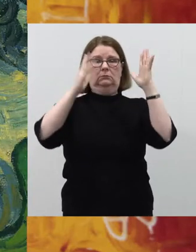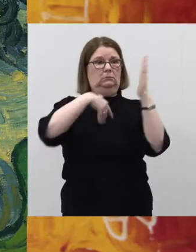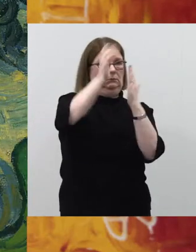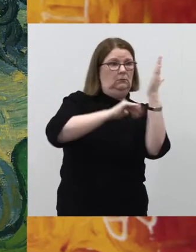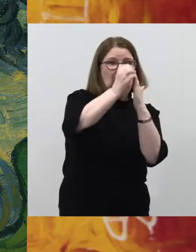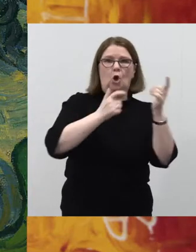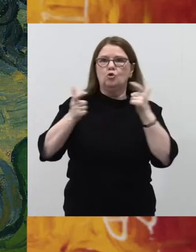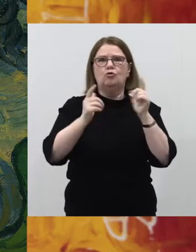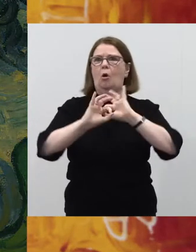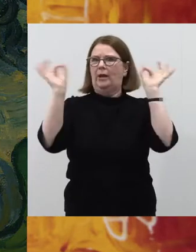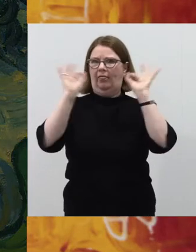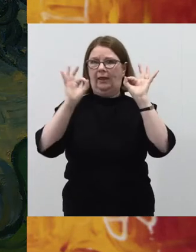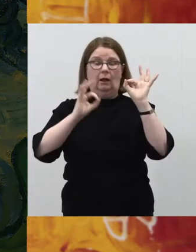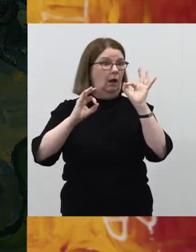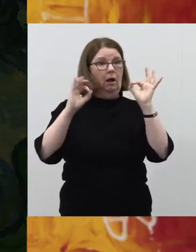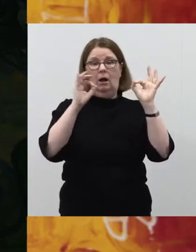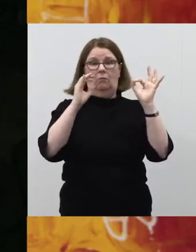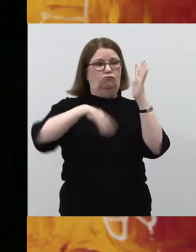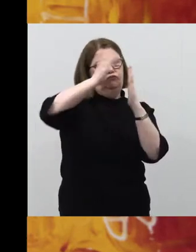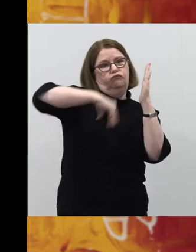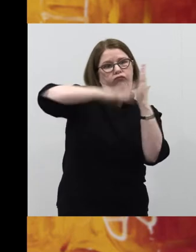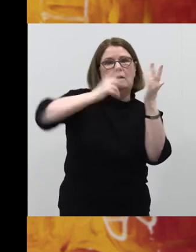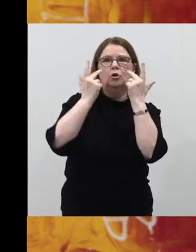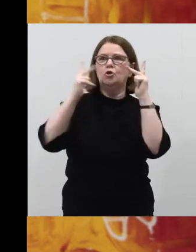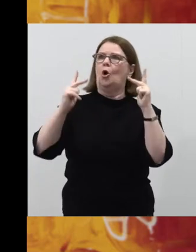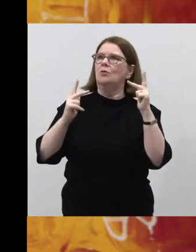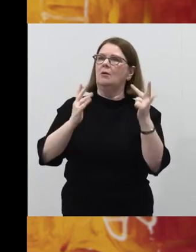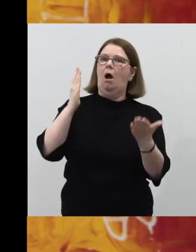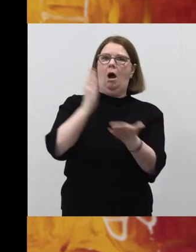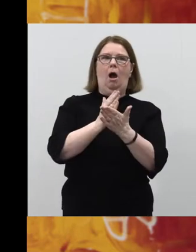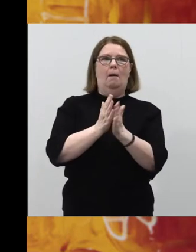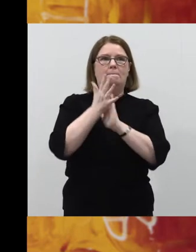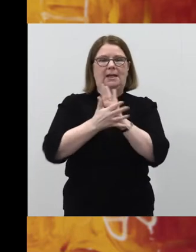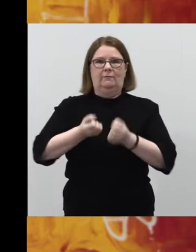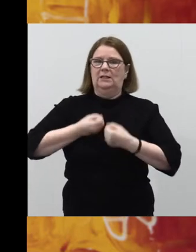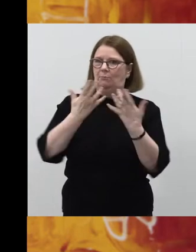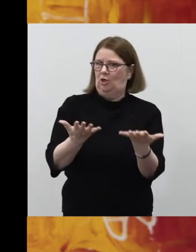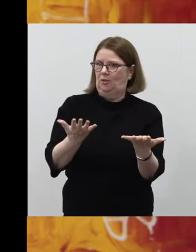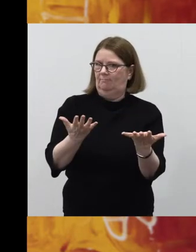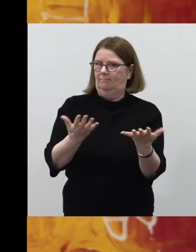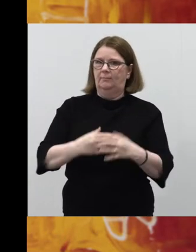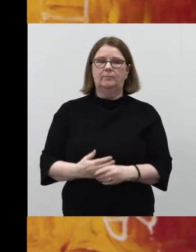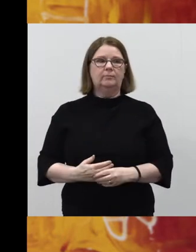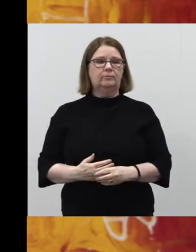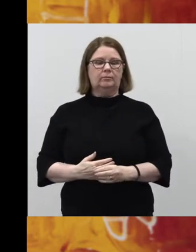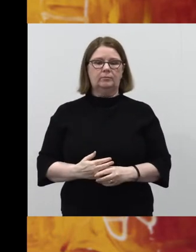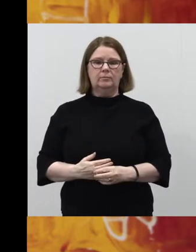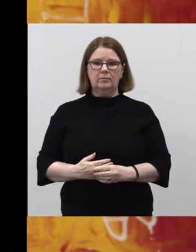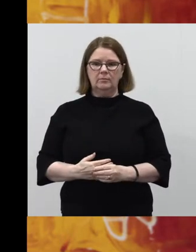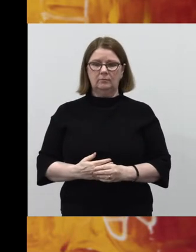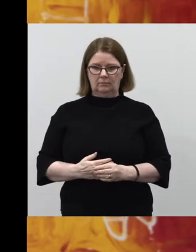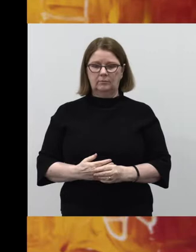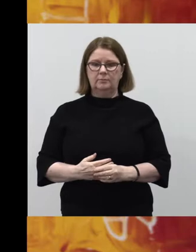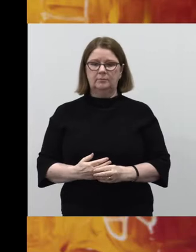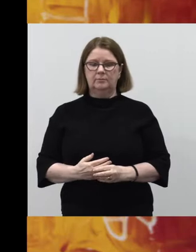The mythologizing of the mad artist is particularly associated with Vincent mutilating his ear following a fight with the artist